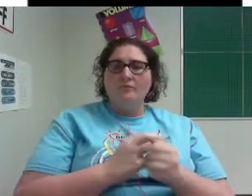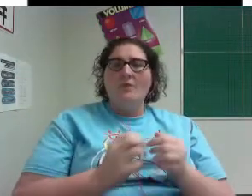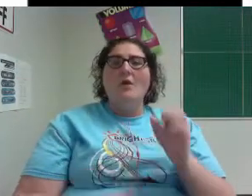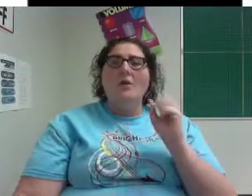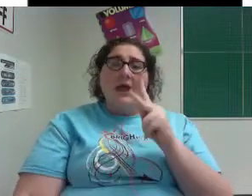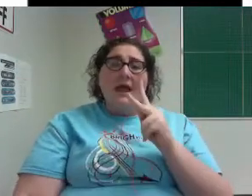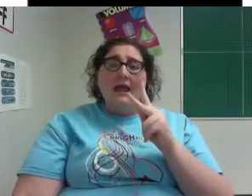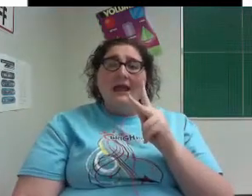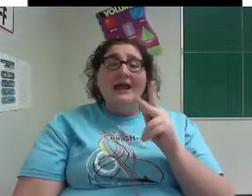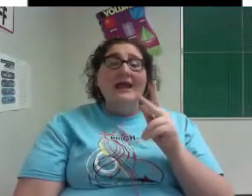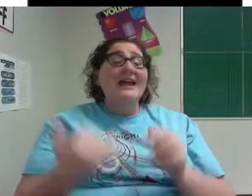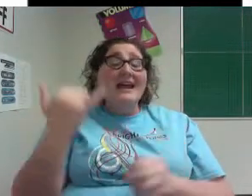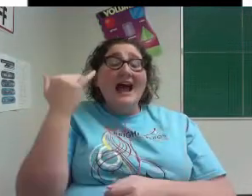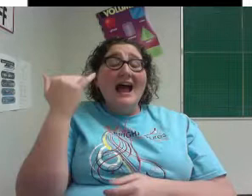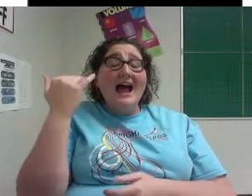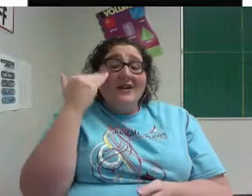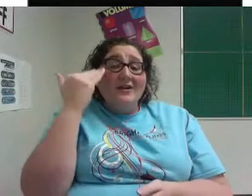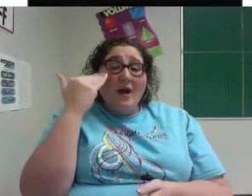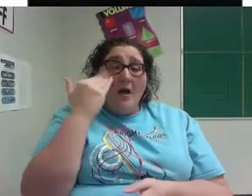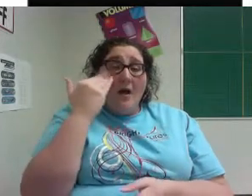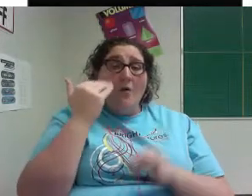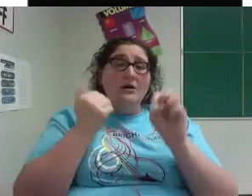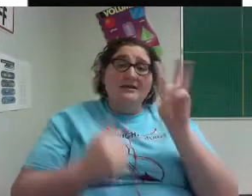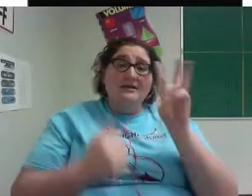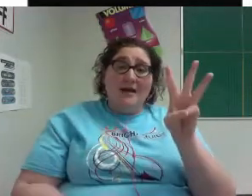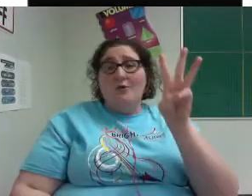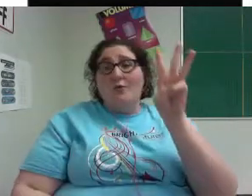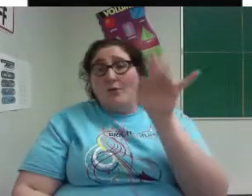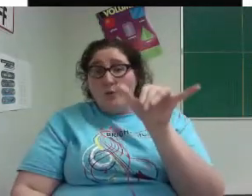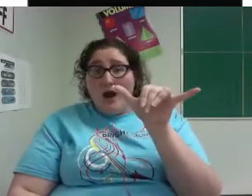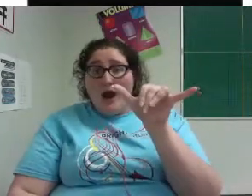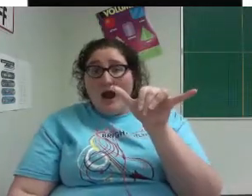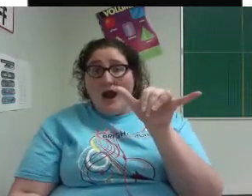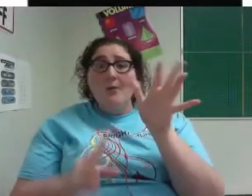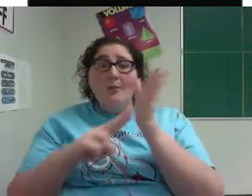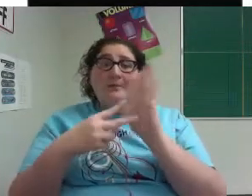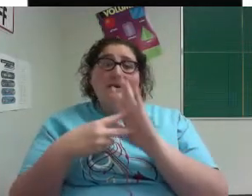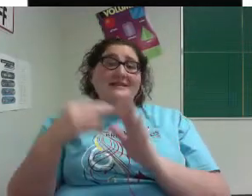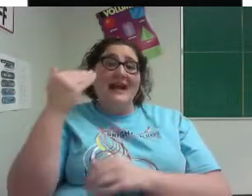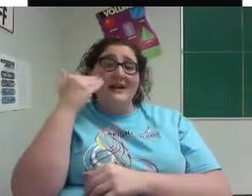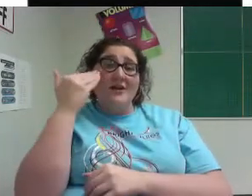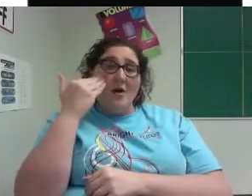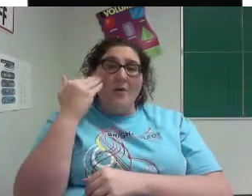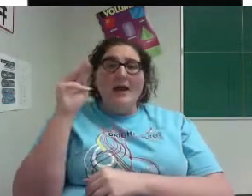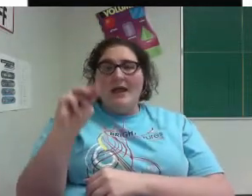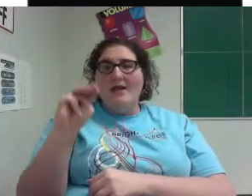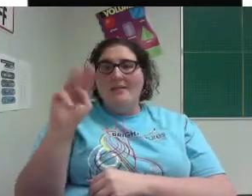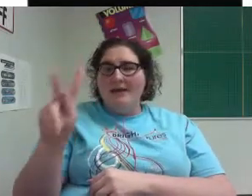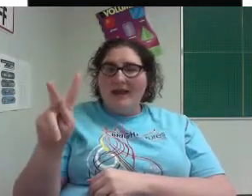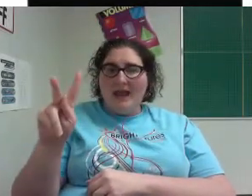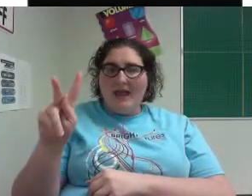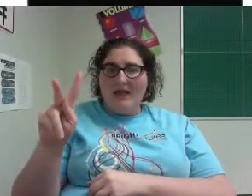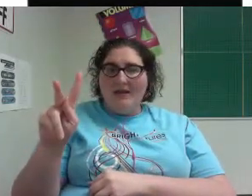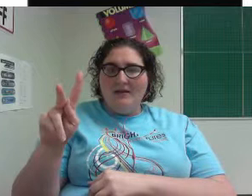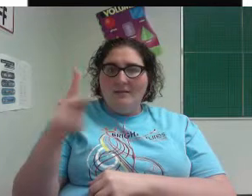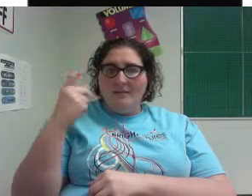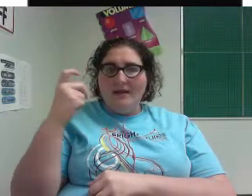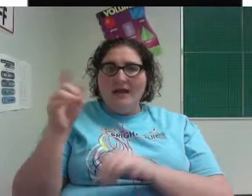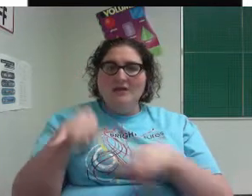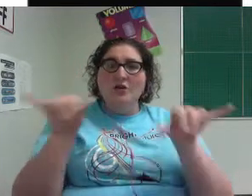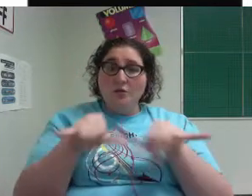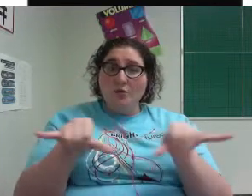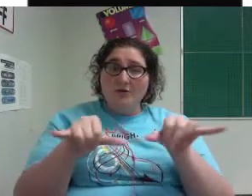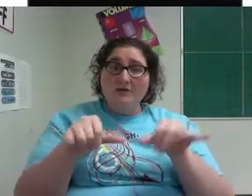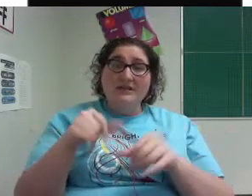Okay, well, if I know W and Y, that means I also know M and K because they're congruent to each